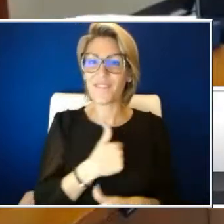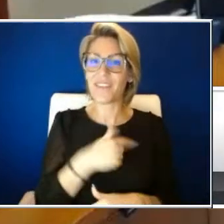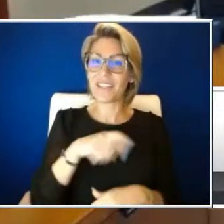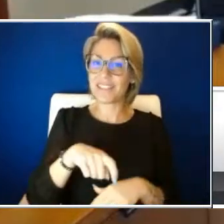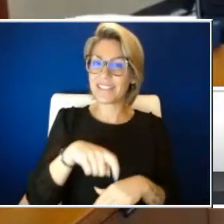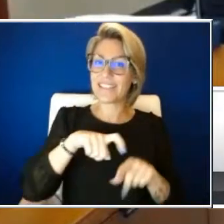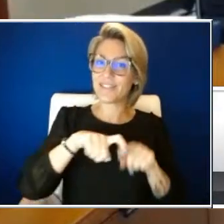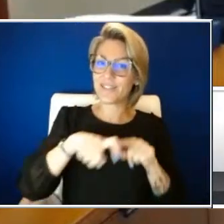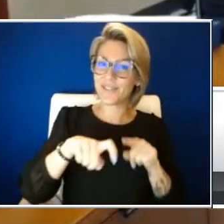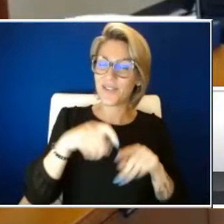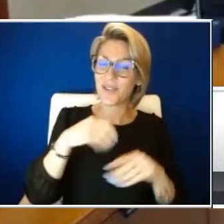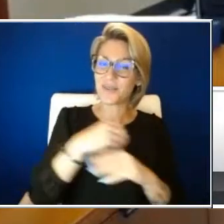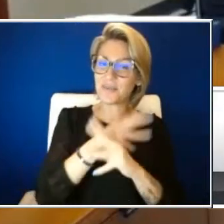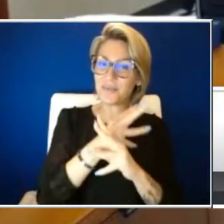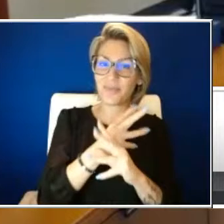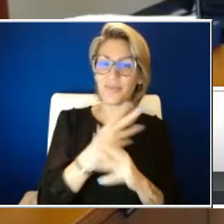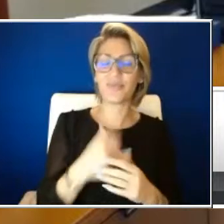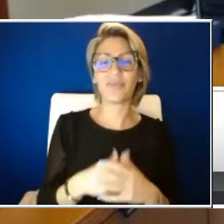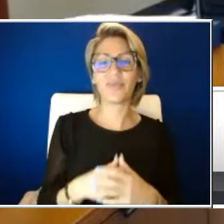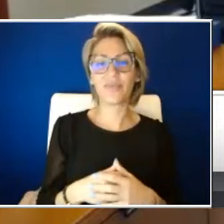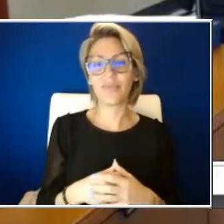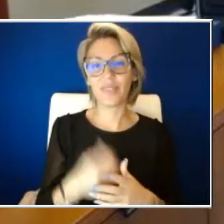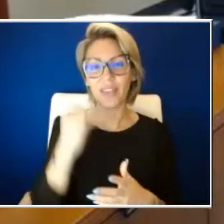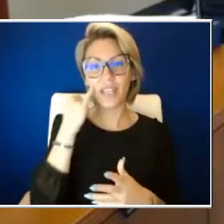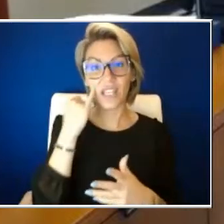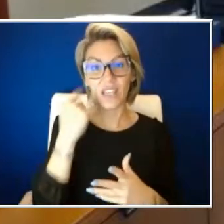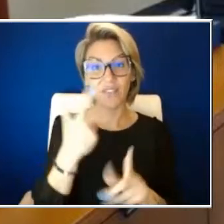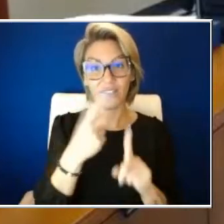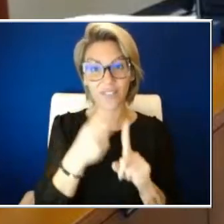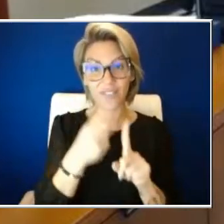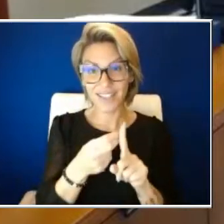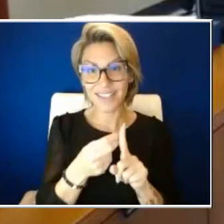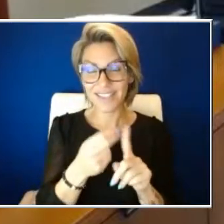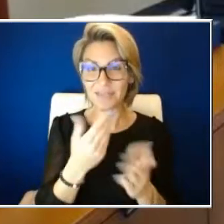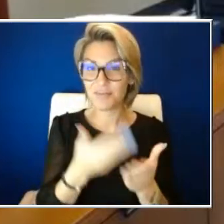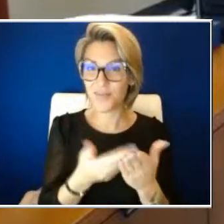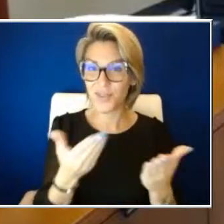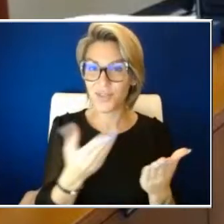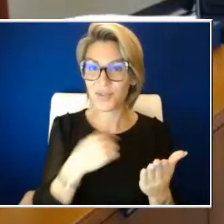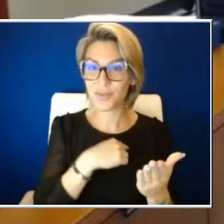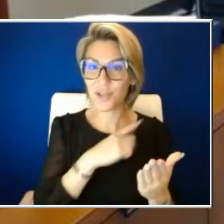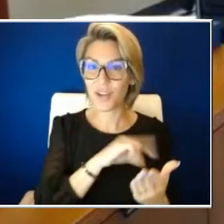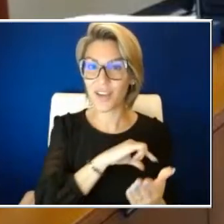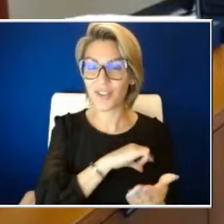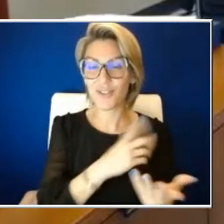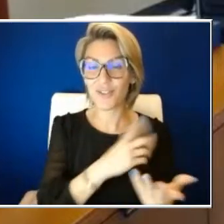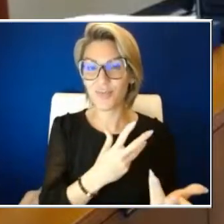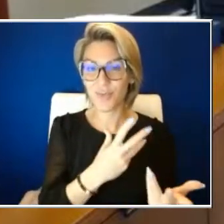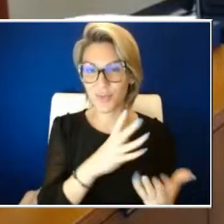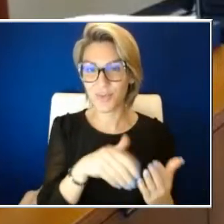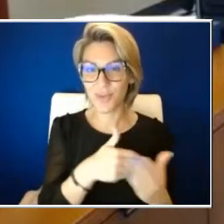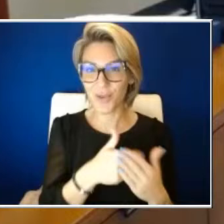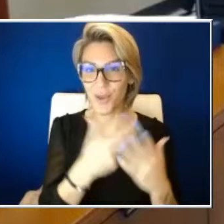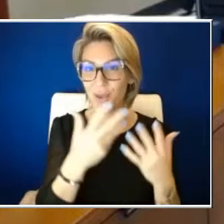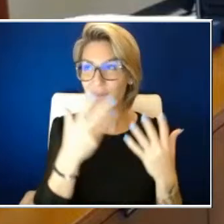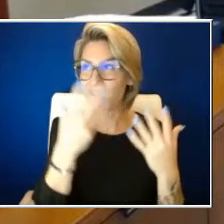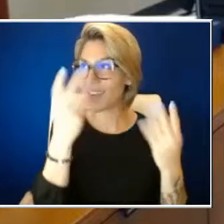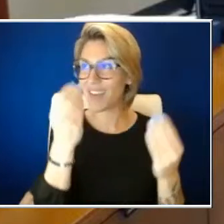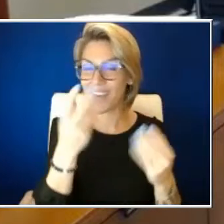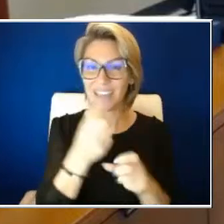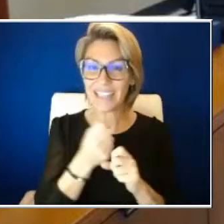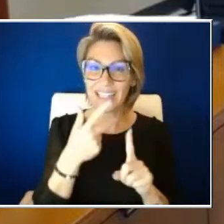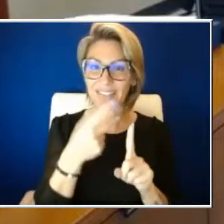call, if a vaccine is indicated and we're eligible for it, I mean, we're all going to be out getting it, right?